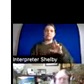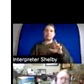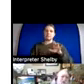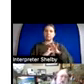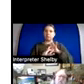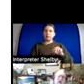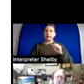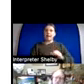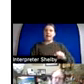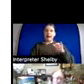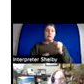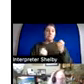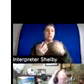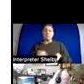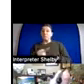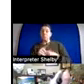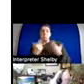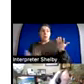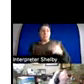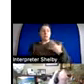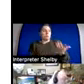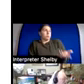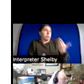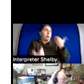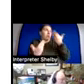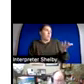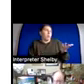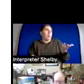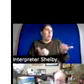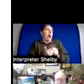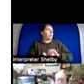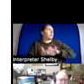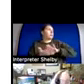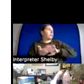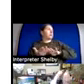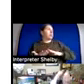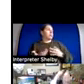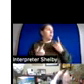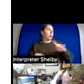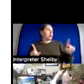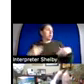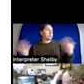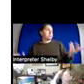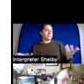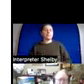how it works about ai so uh you can look at the detailed description i've